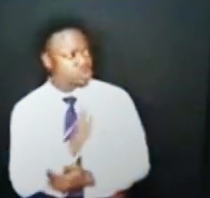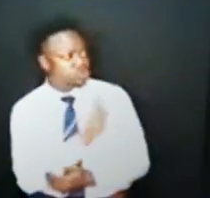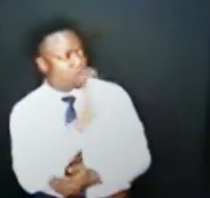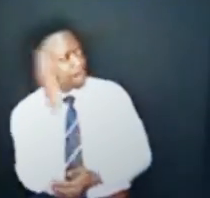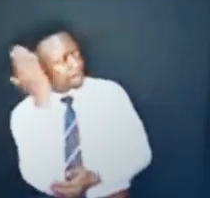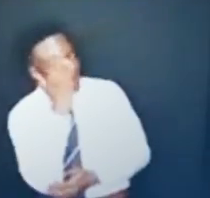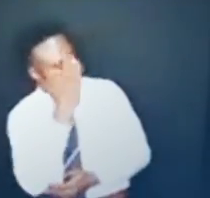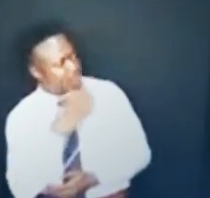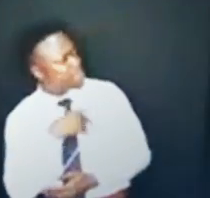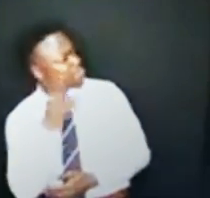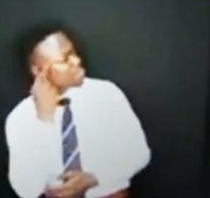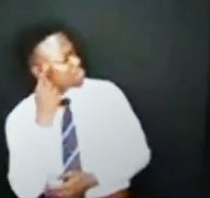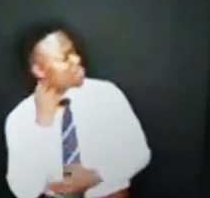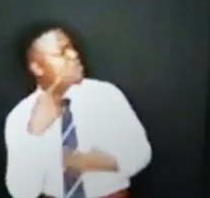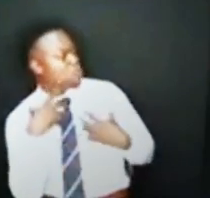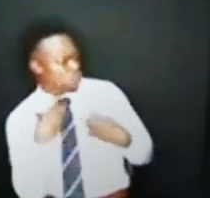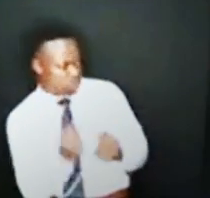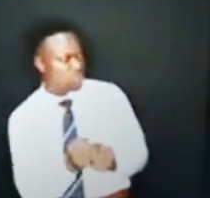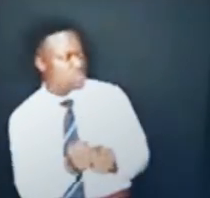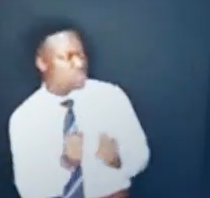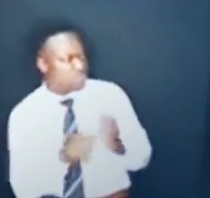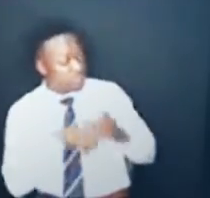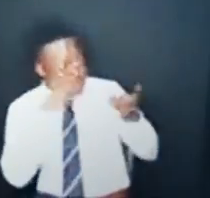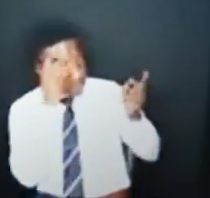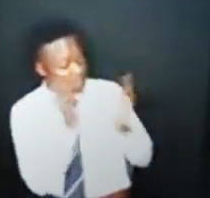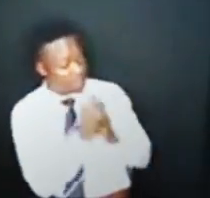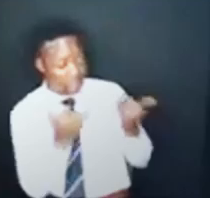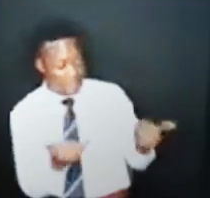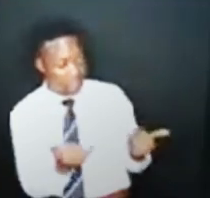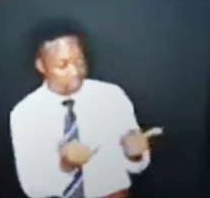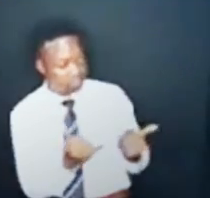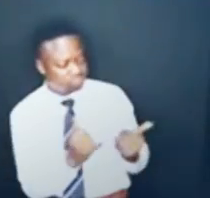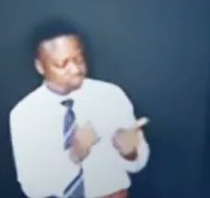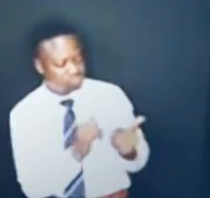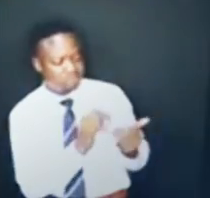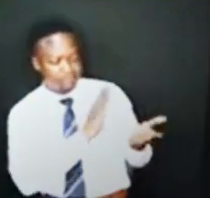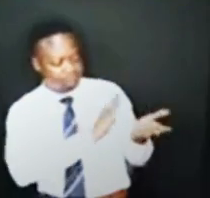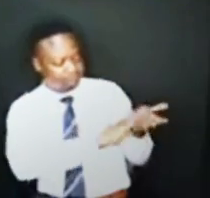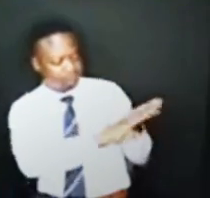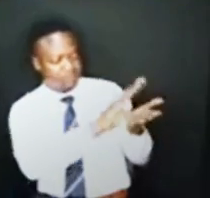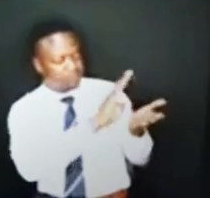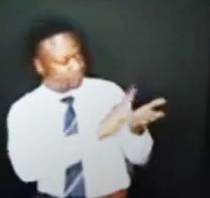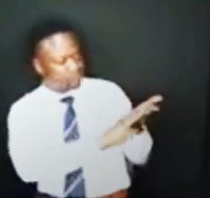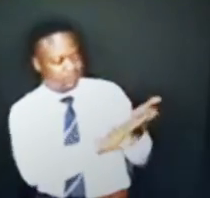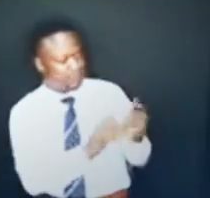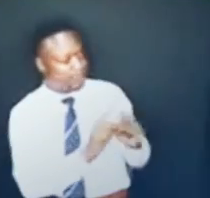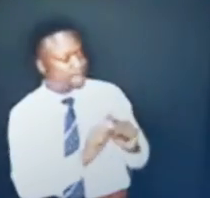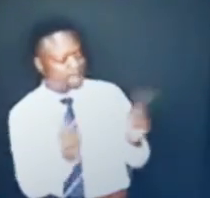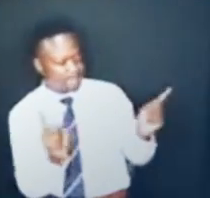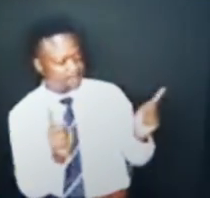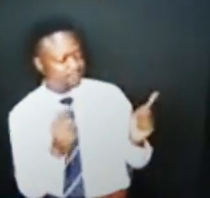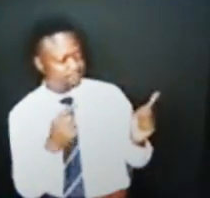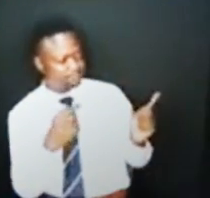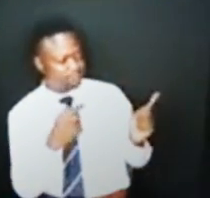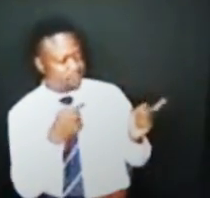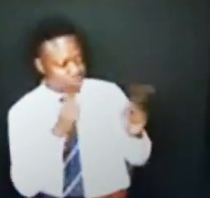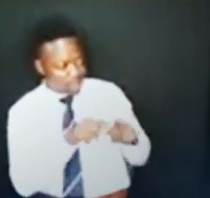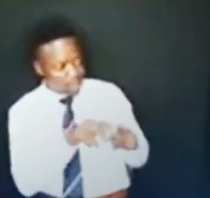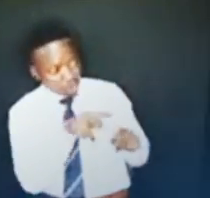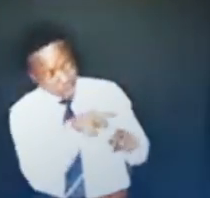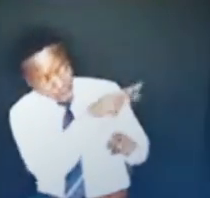well. And I've decided to forgive them. But I said something when